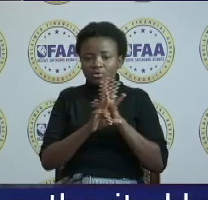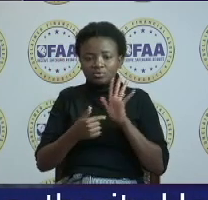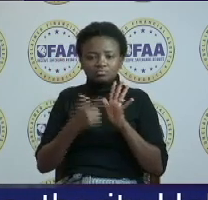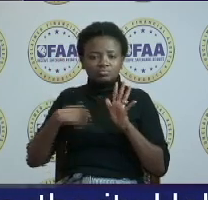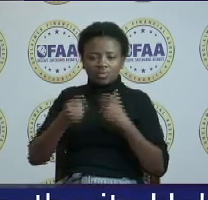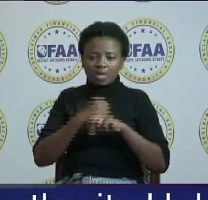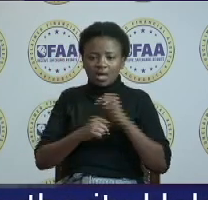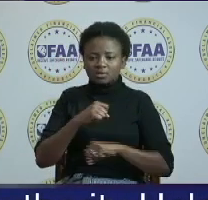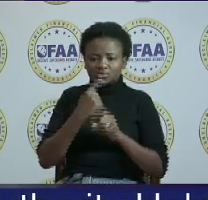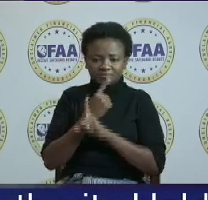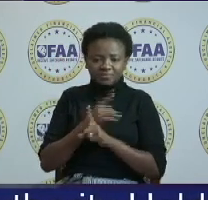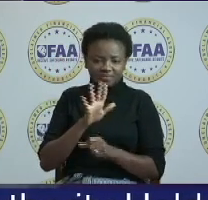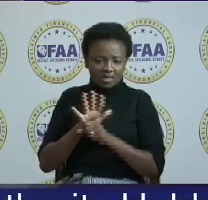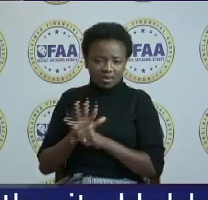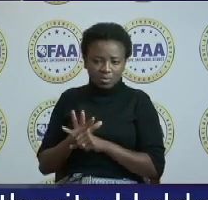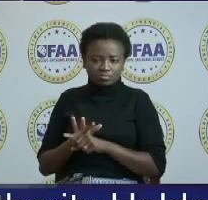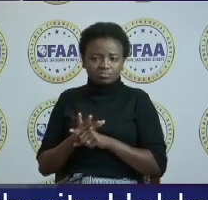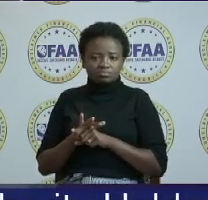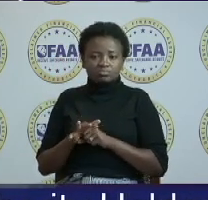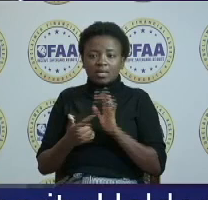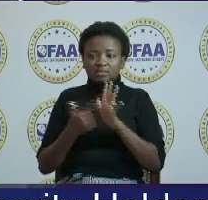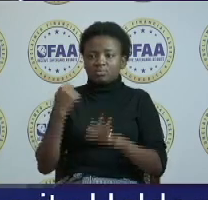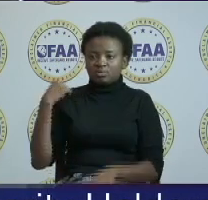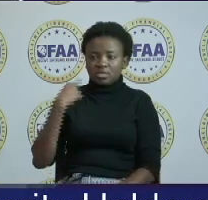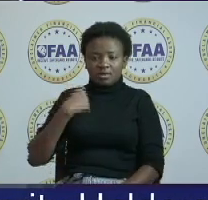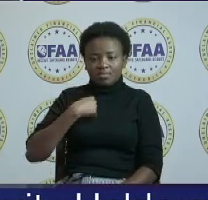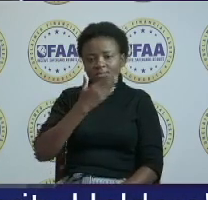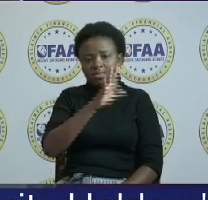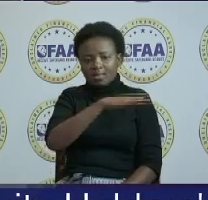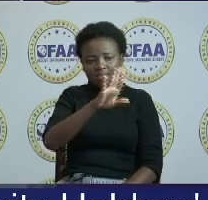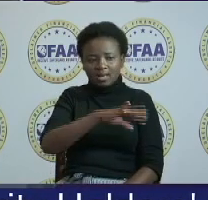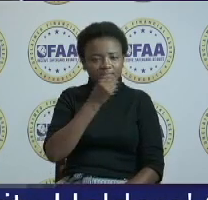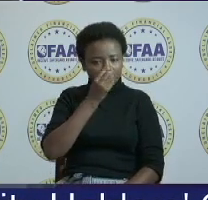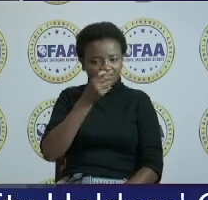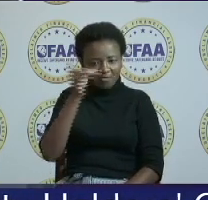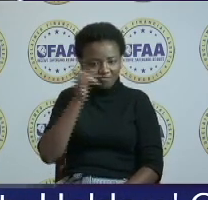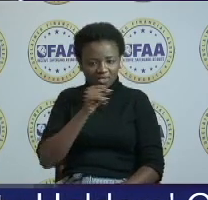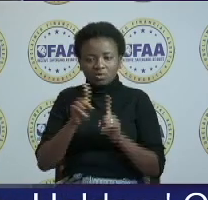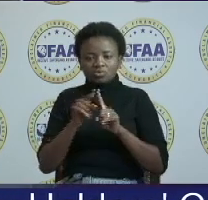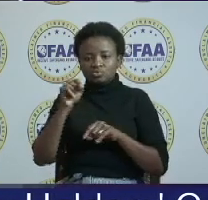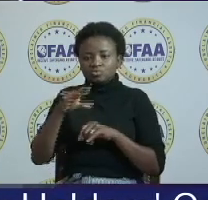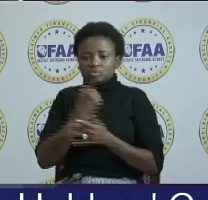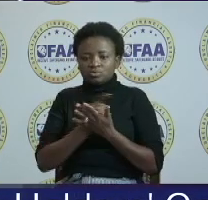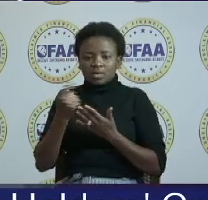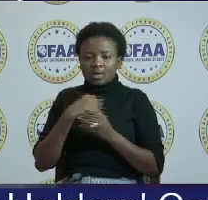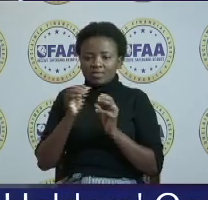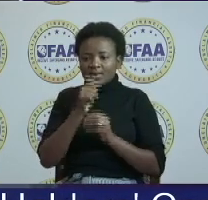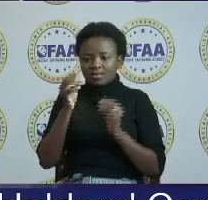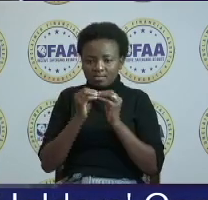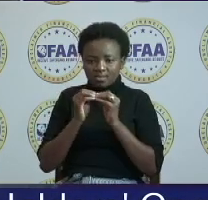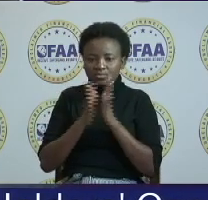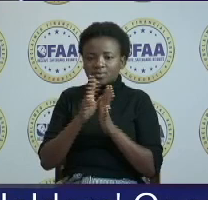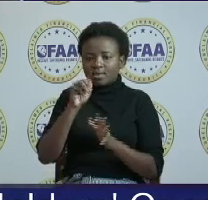on that. In fact, yesterday I was in Parliament and the message went home clearly. This week we have another session with the MPs trying